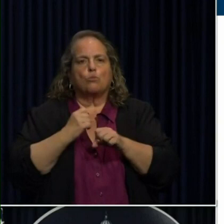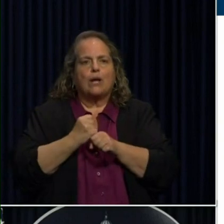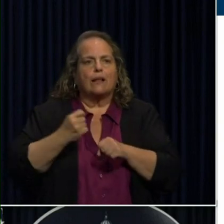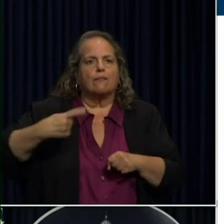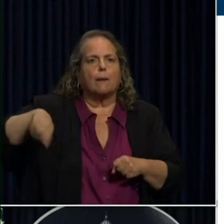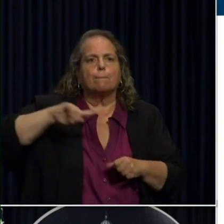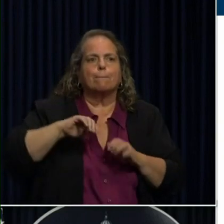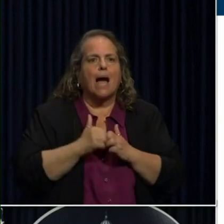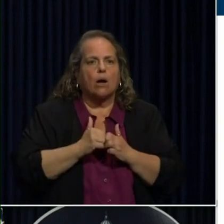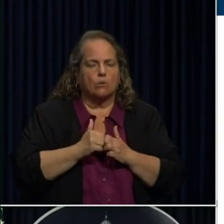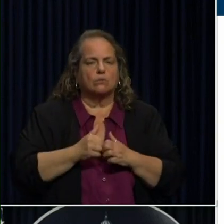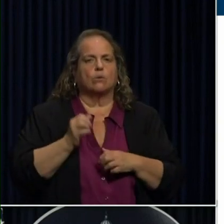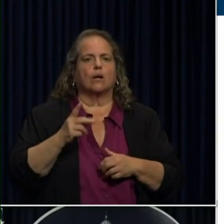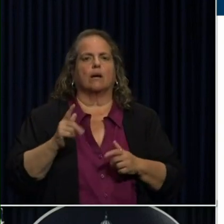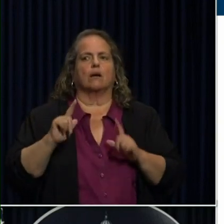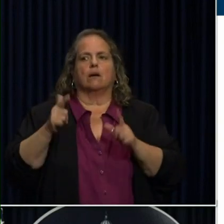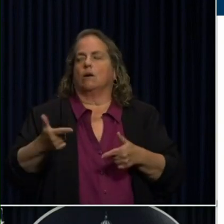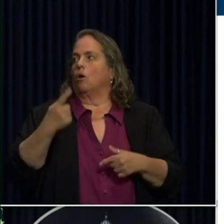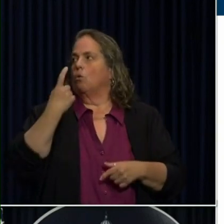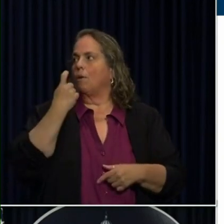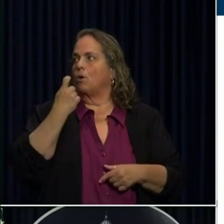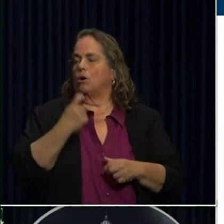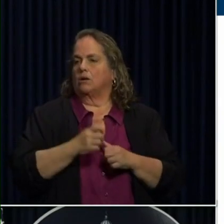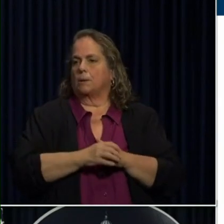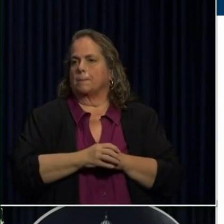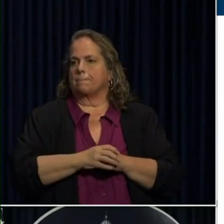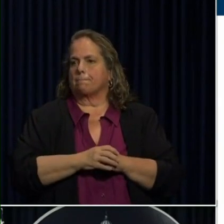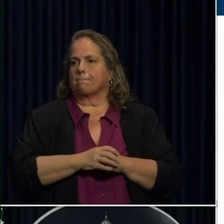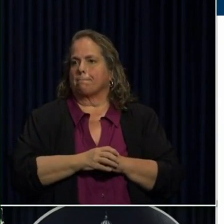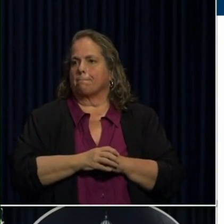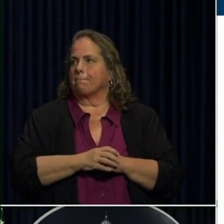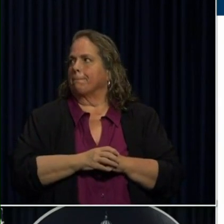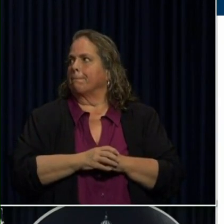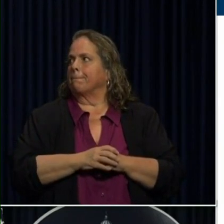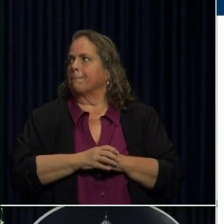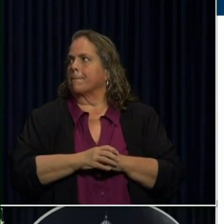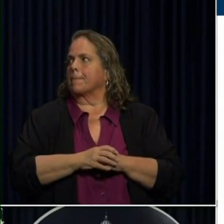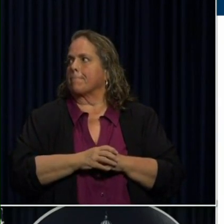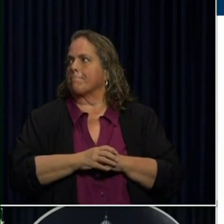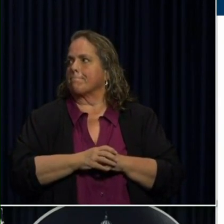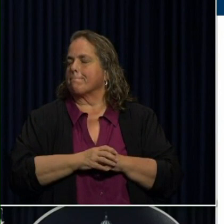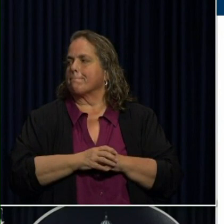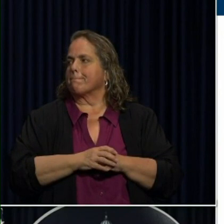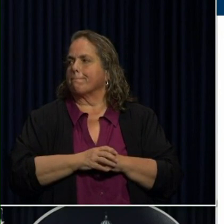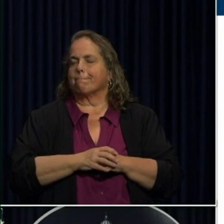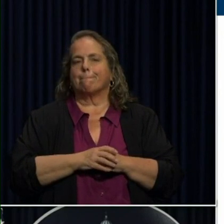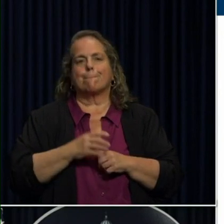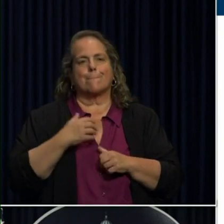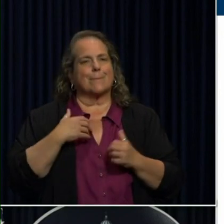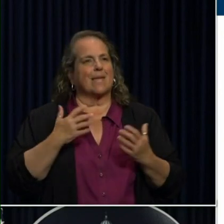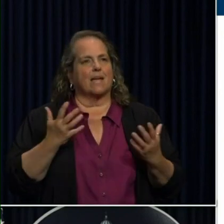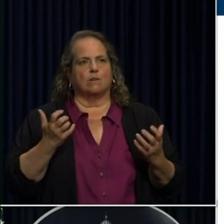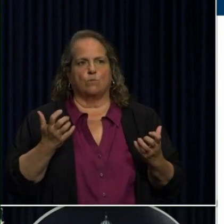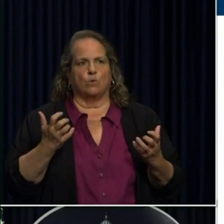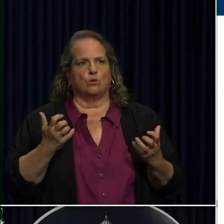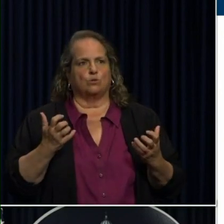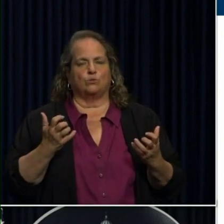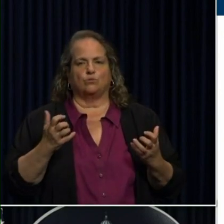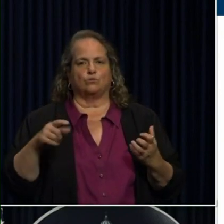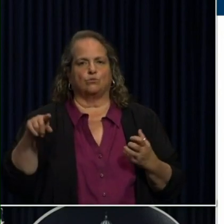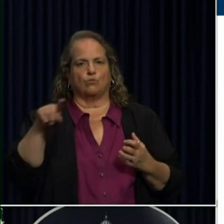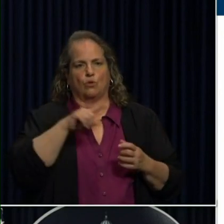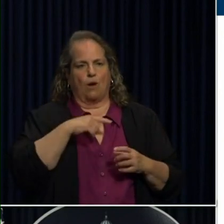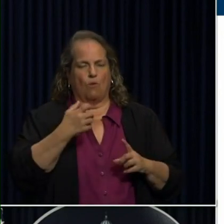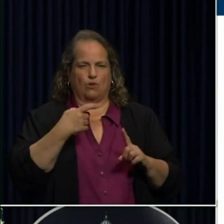go one more, if we can, James. One. I just wanted to